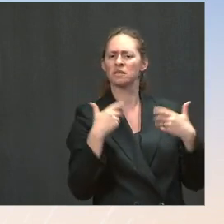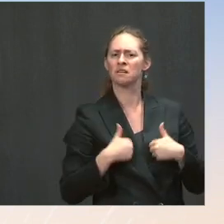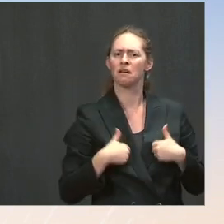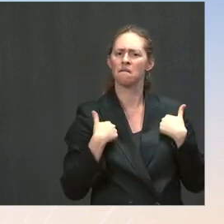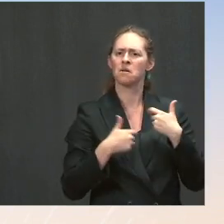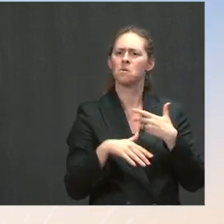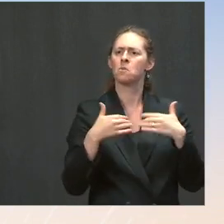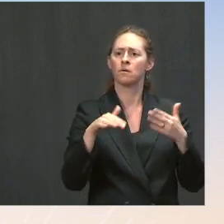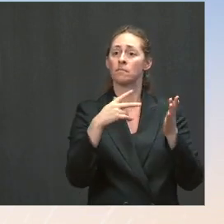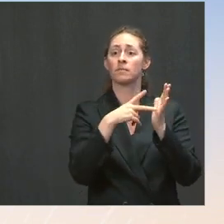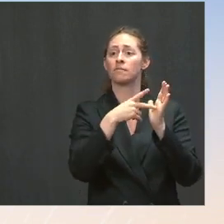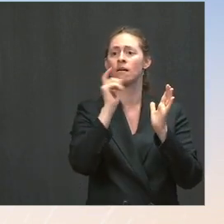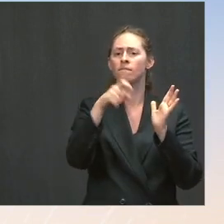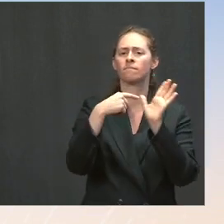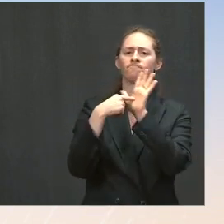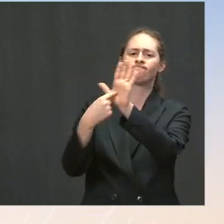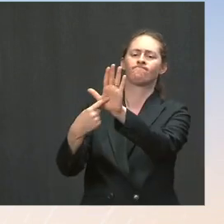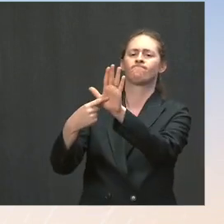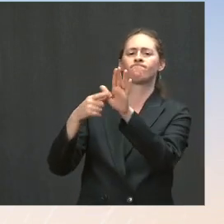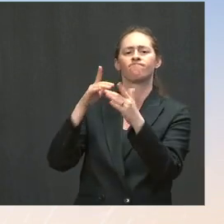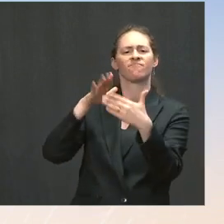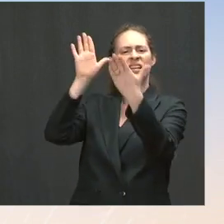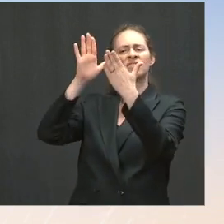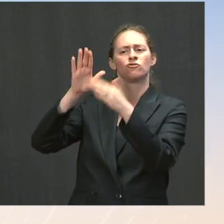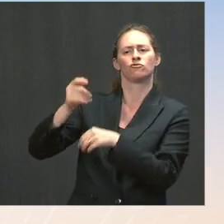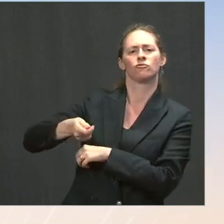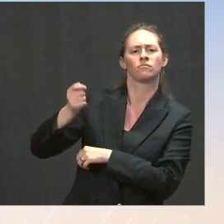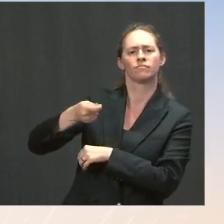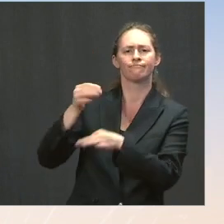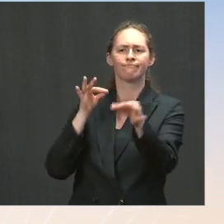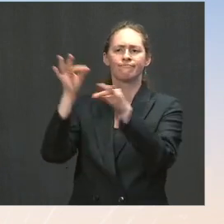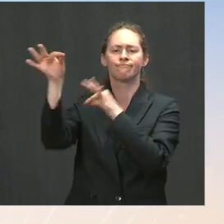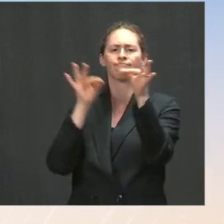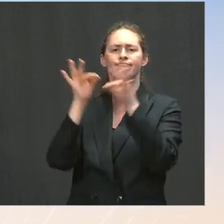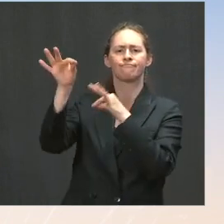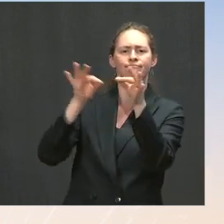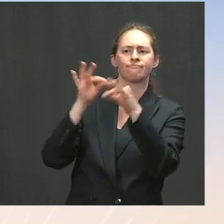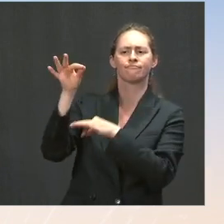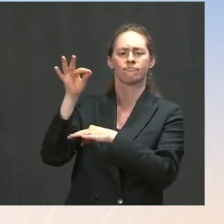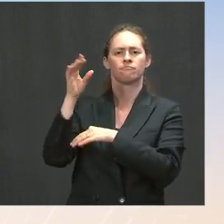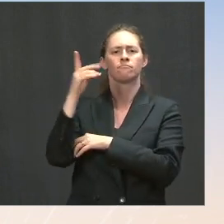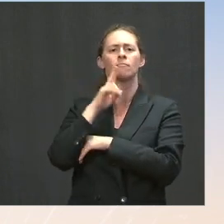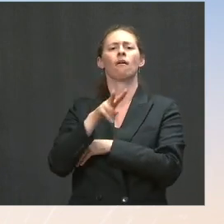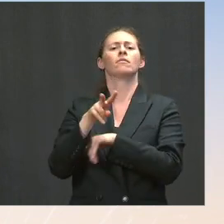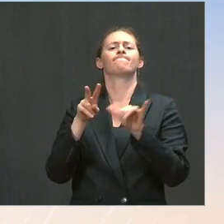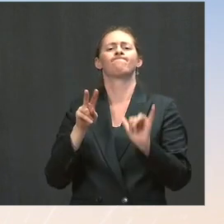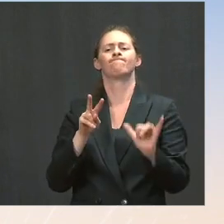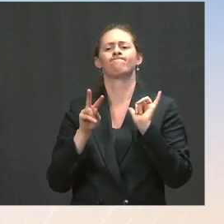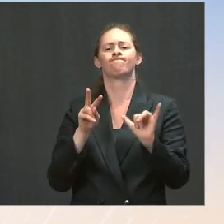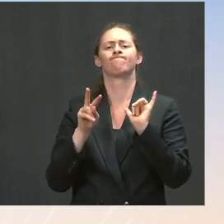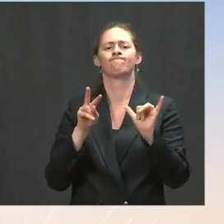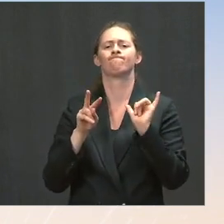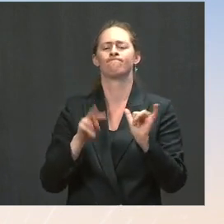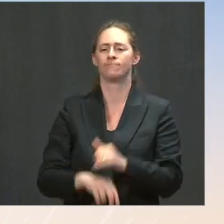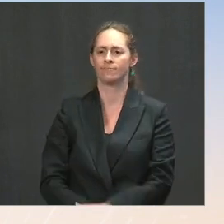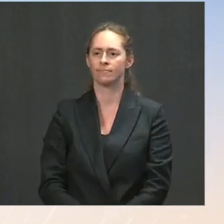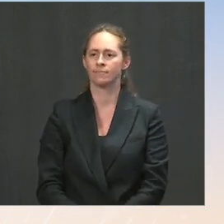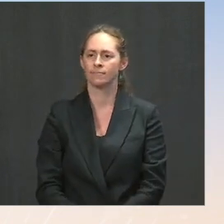judge and request asylum or other forms of relief or protection from removal. So even even those who are being